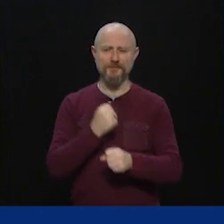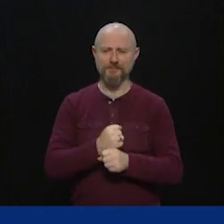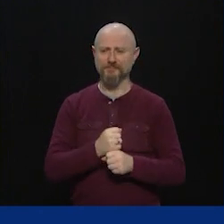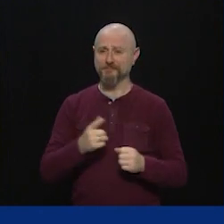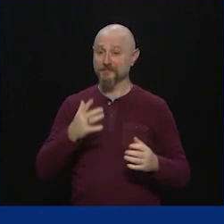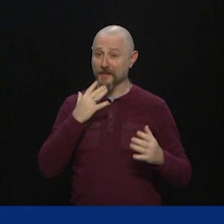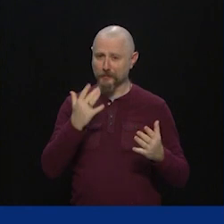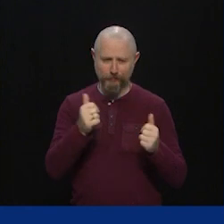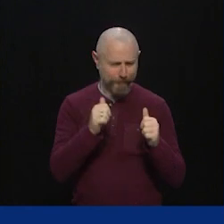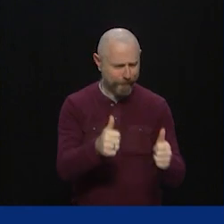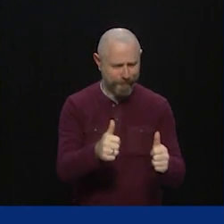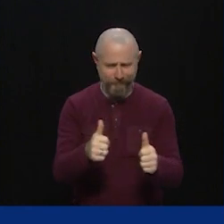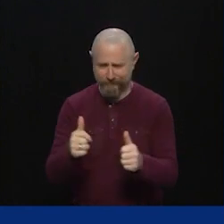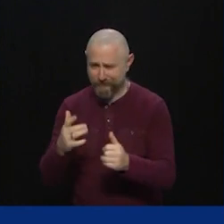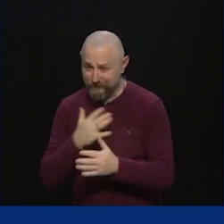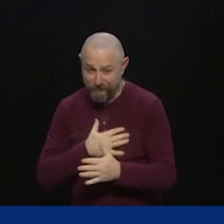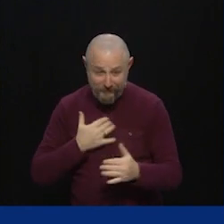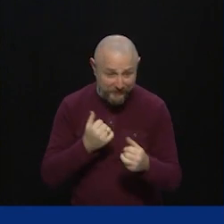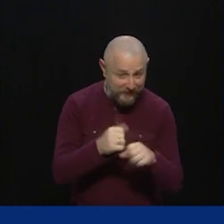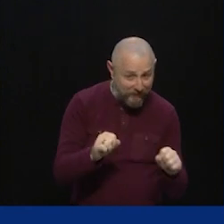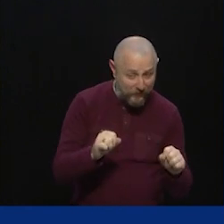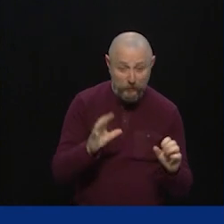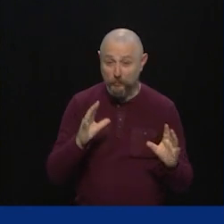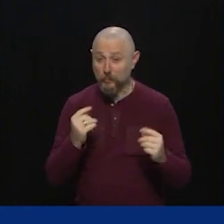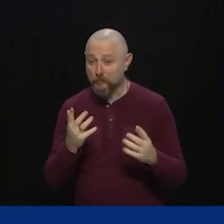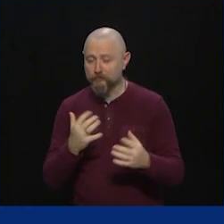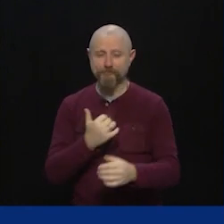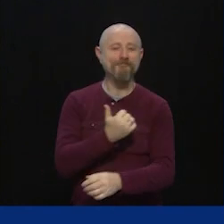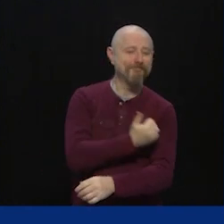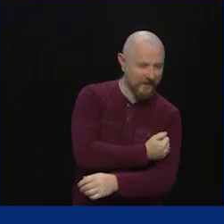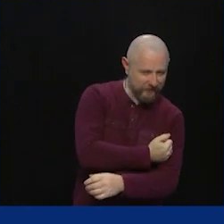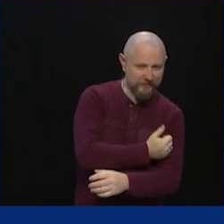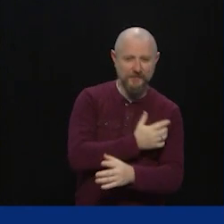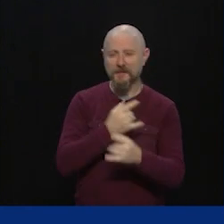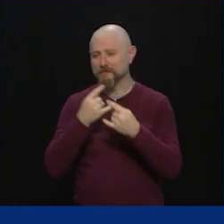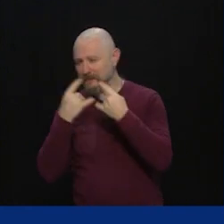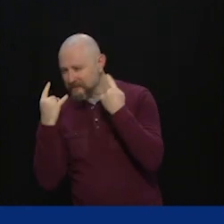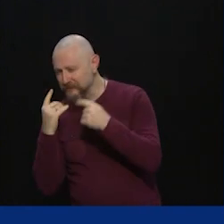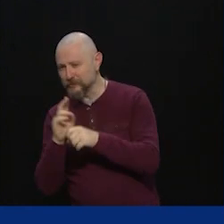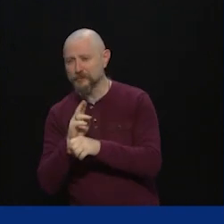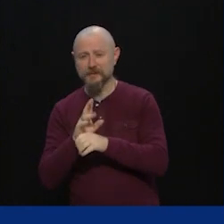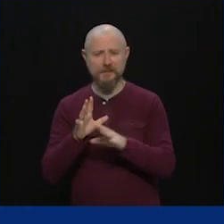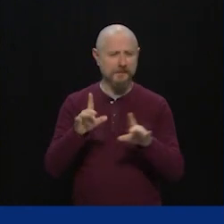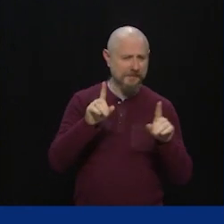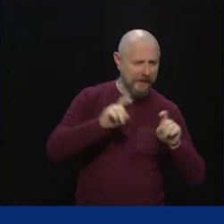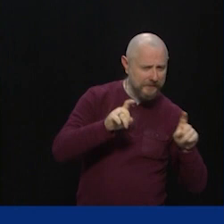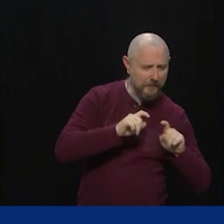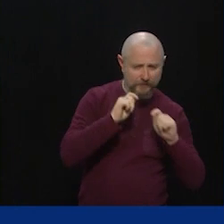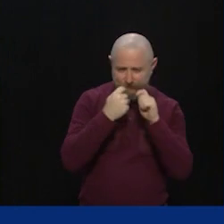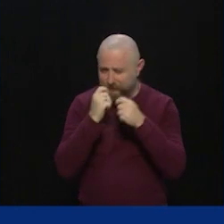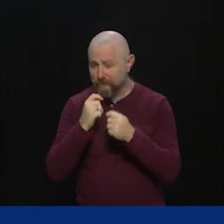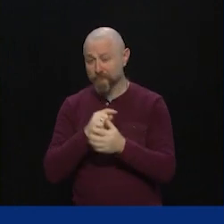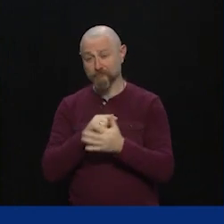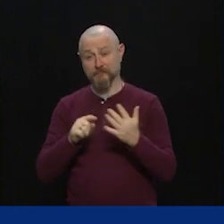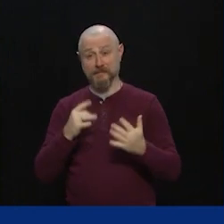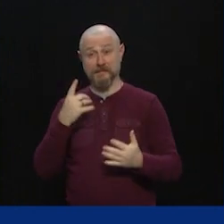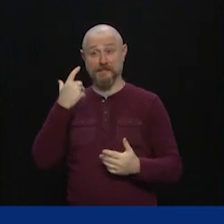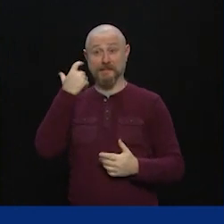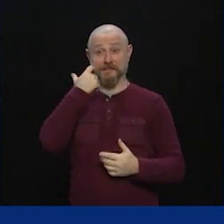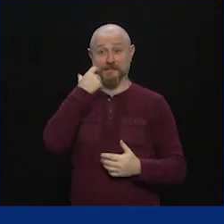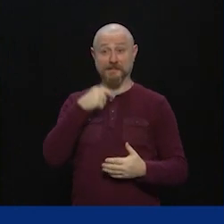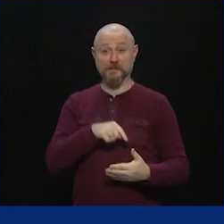to vax, mask, and test. Just this weekend, I joined Rochester's new mayor, Malik Evans, at his